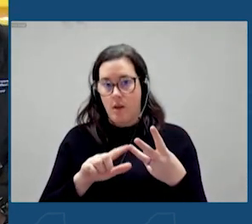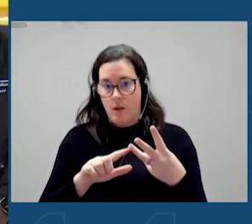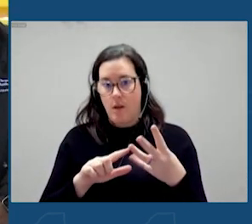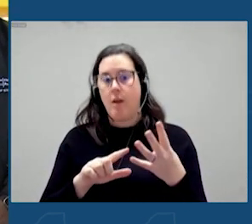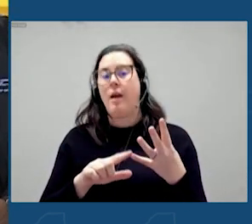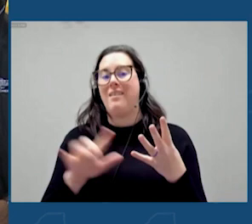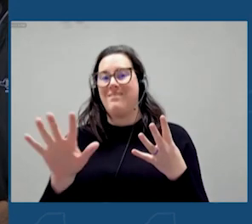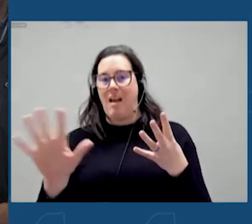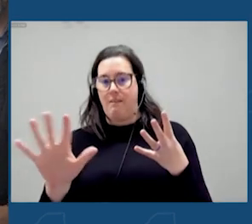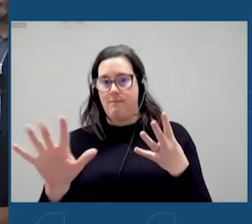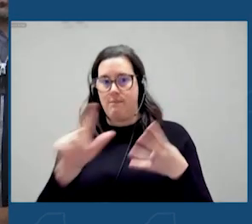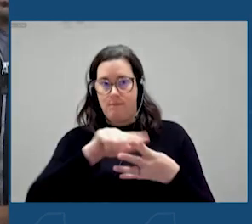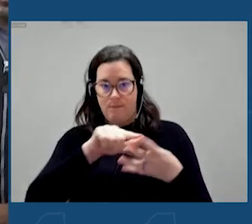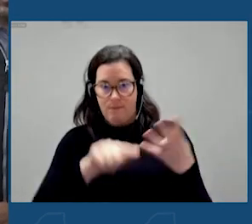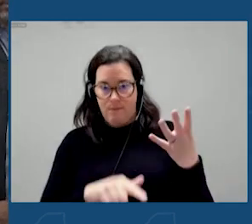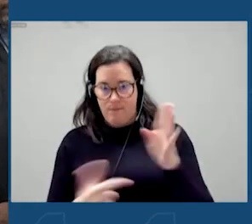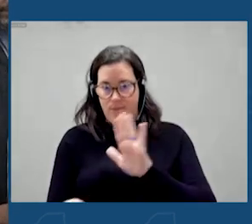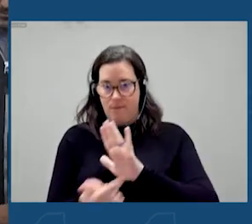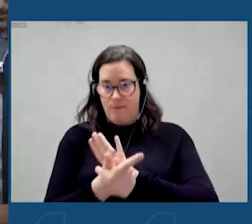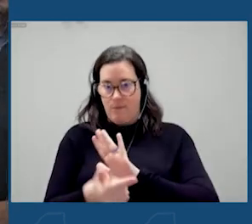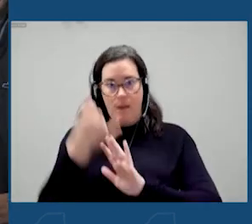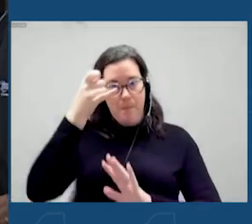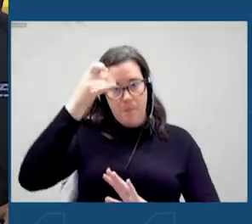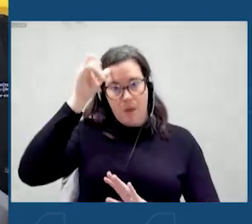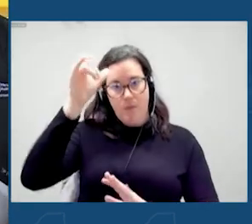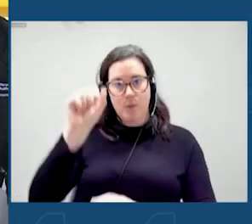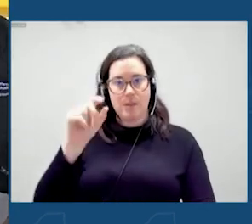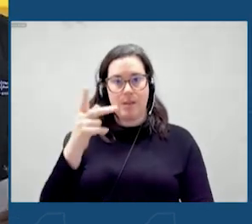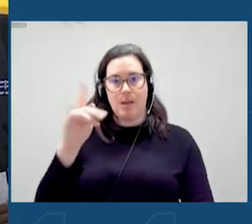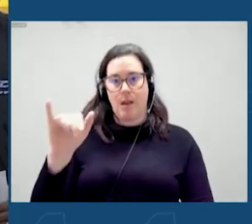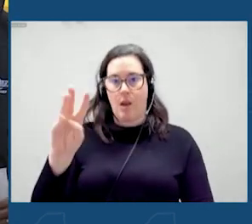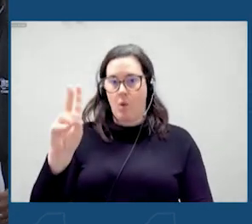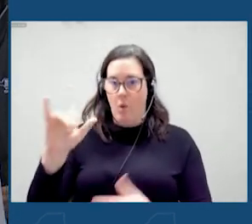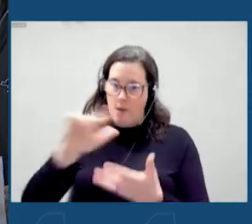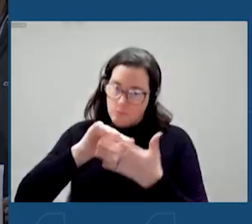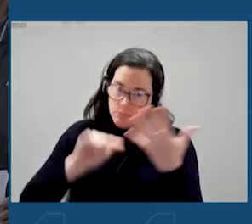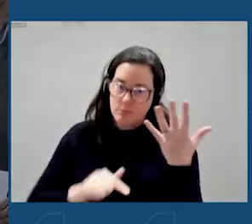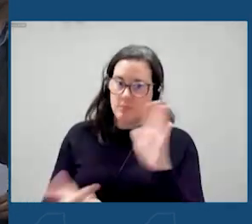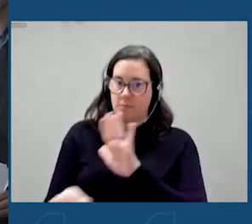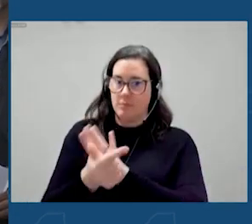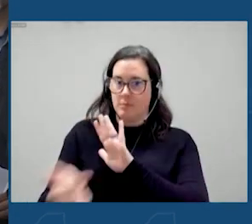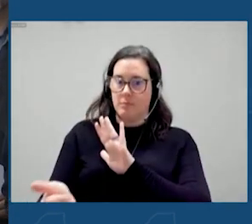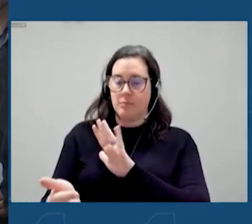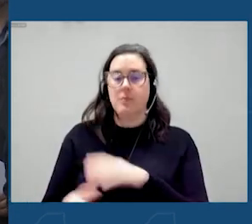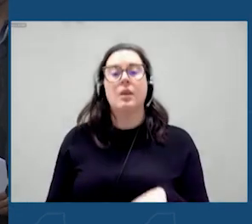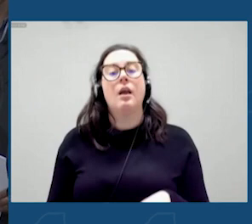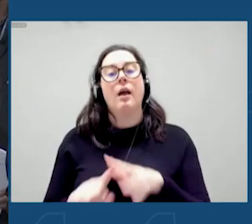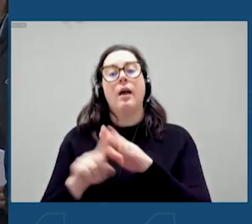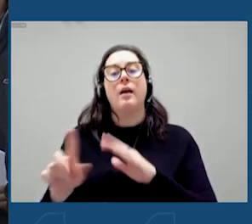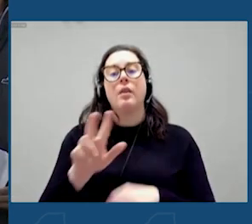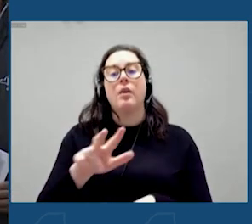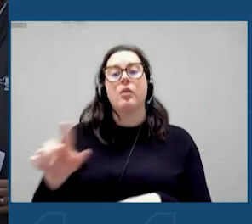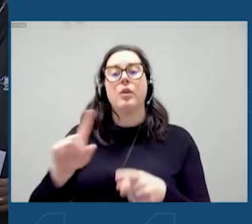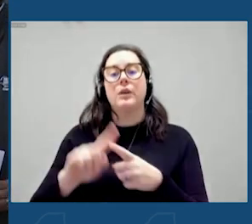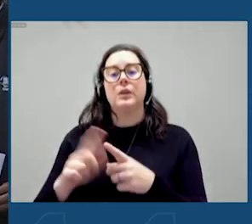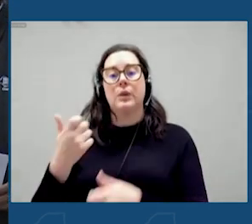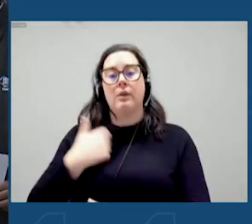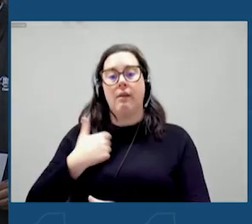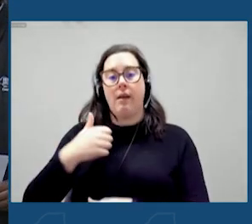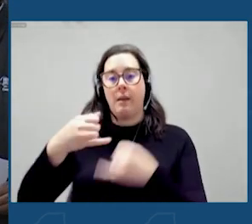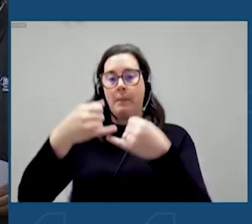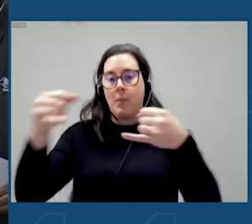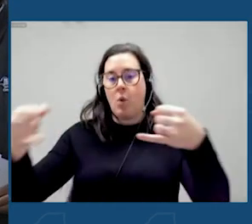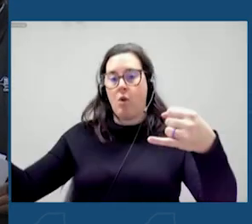5, the Buffalo and the Buffalo Skyway. Also, from exit 33 to the Canadian border on Interstate